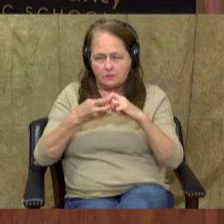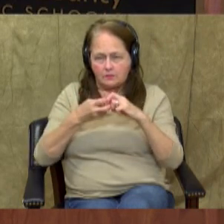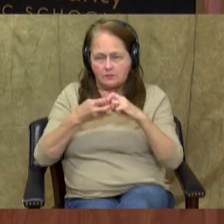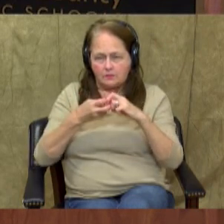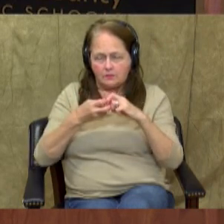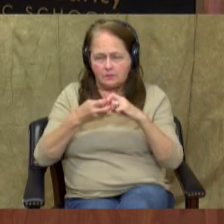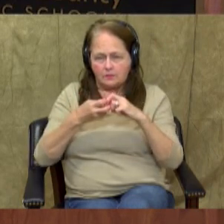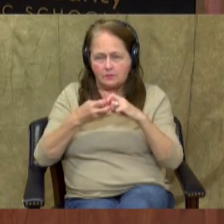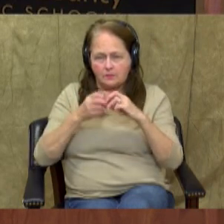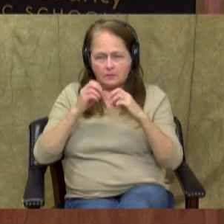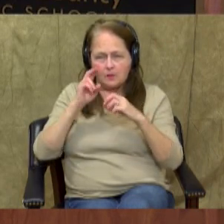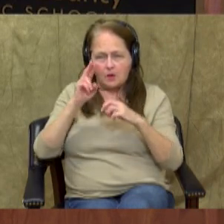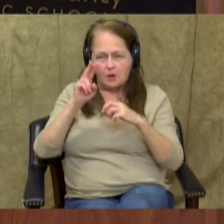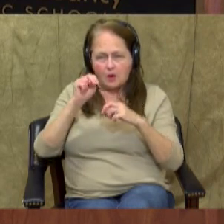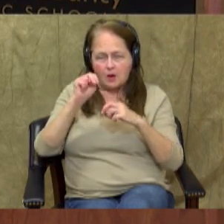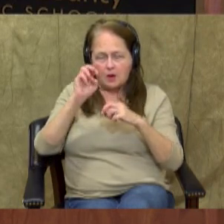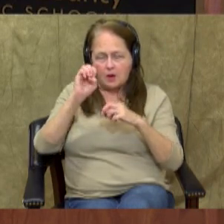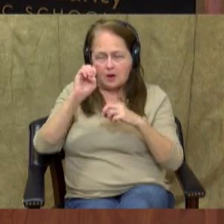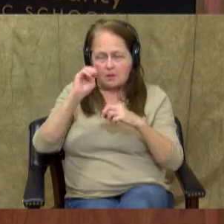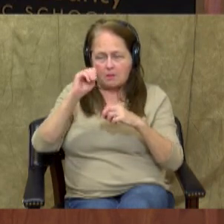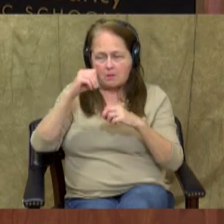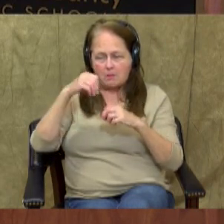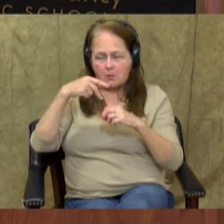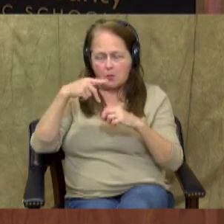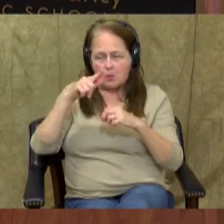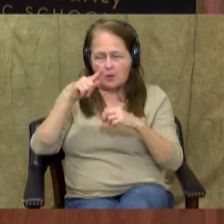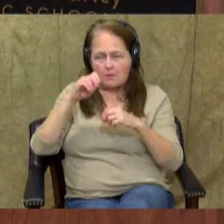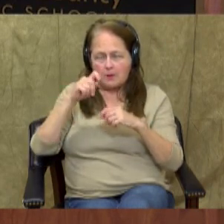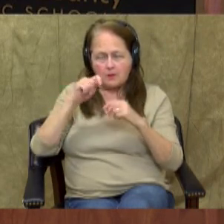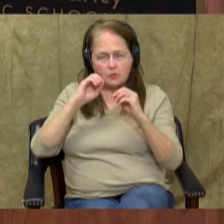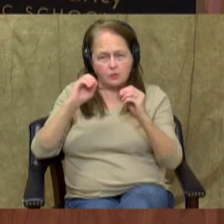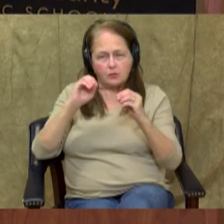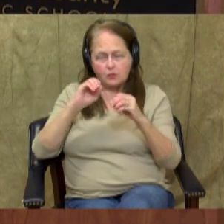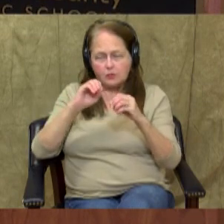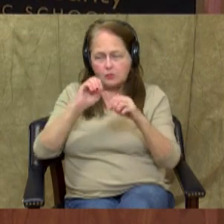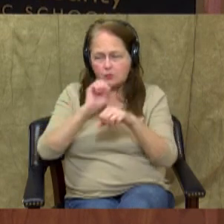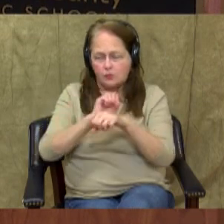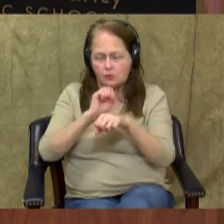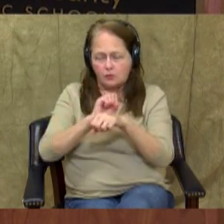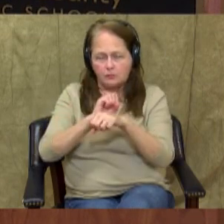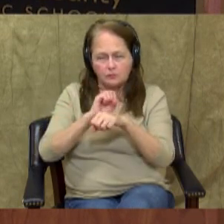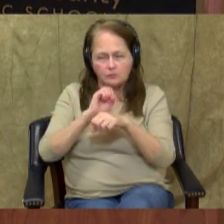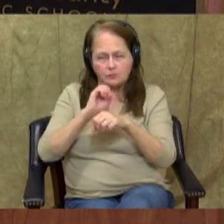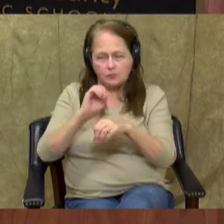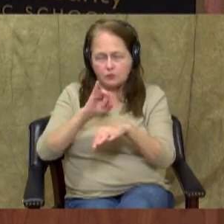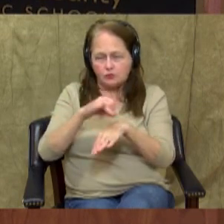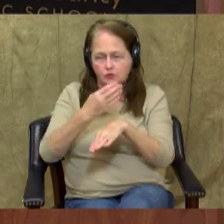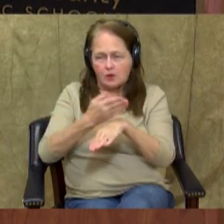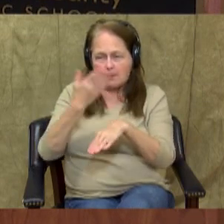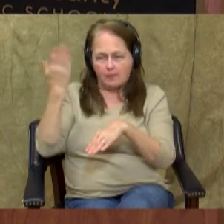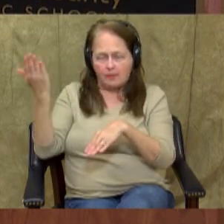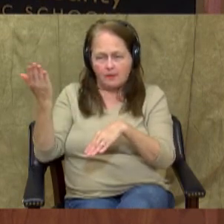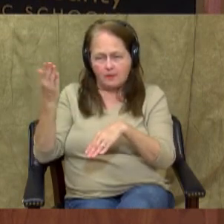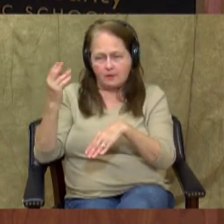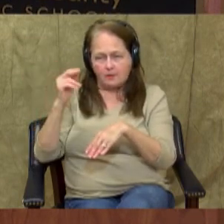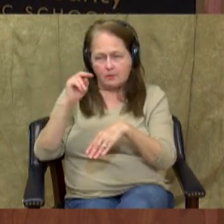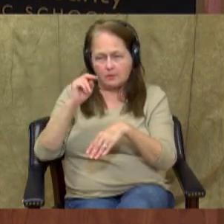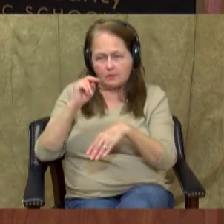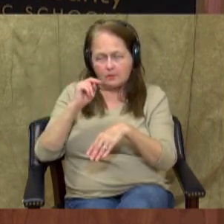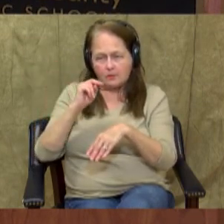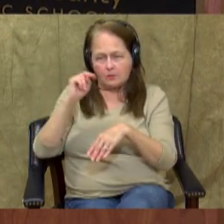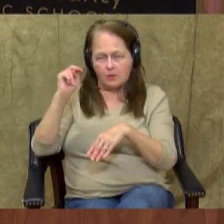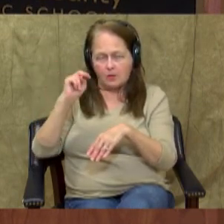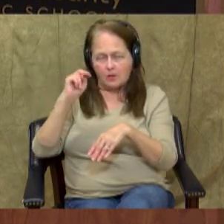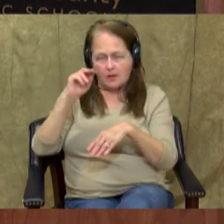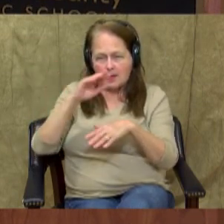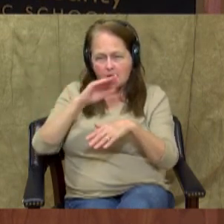you guessed it, unemployment. That has become a particular problem in North Africa and Southwest Asia. Well, I hope